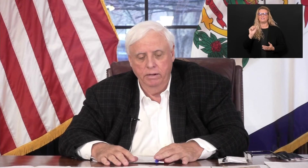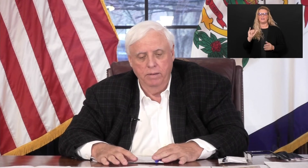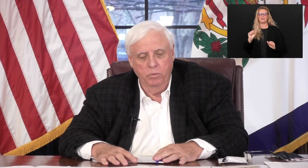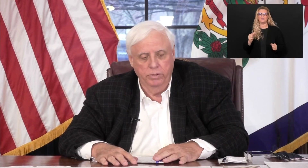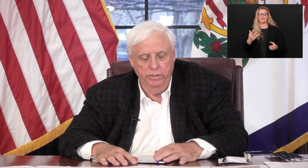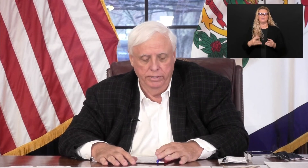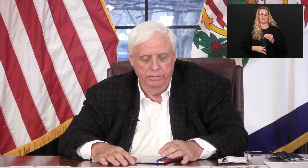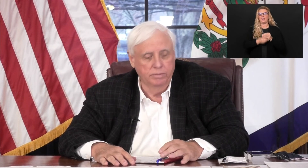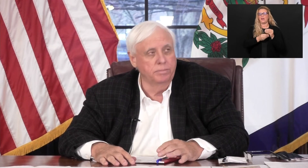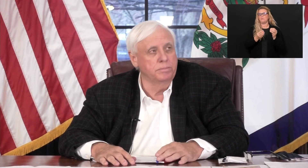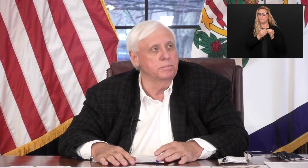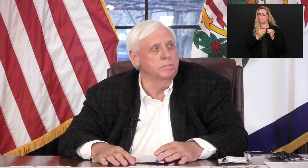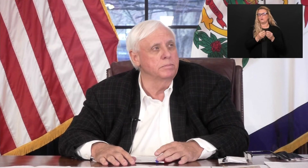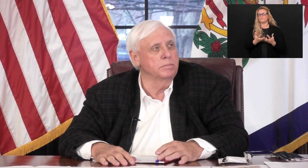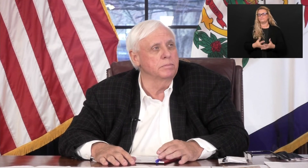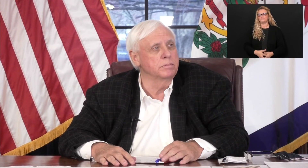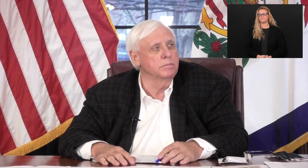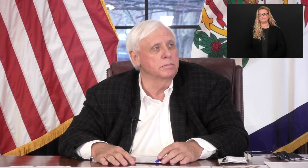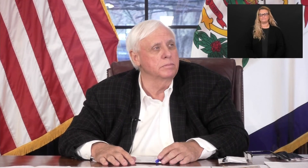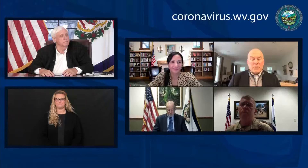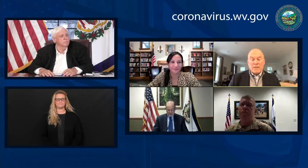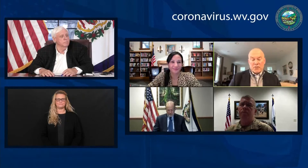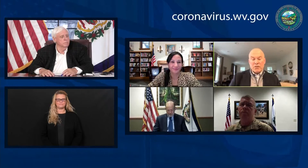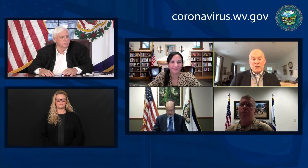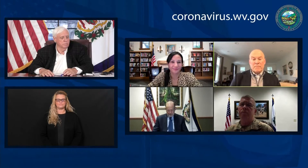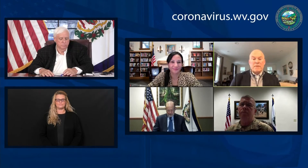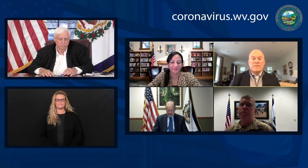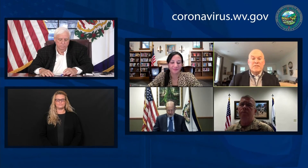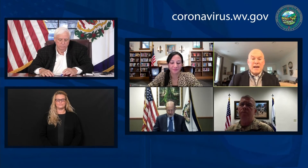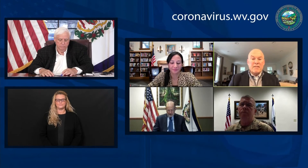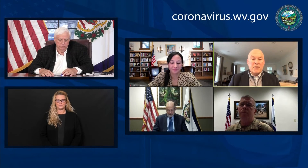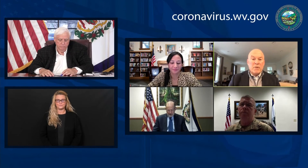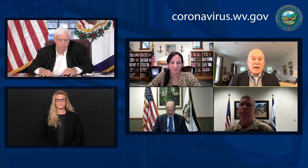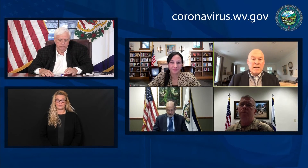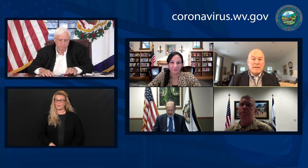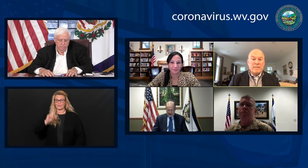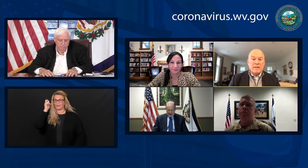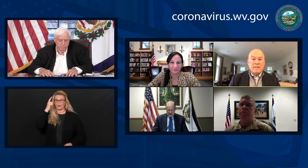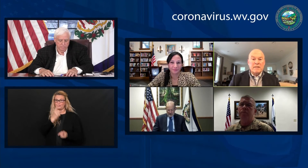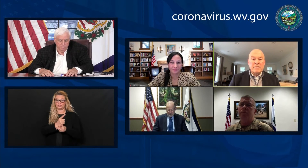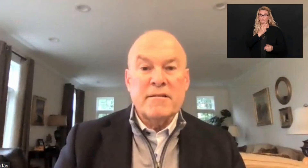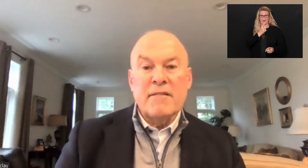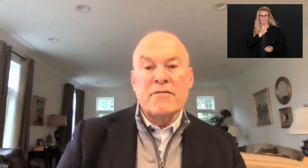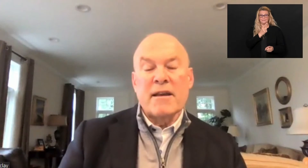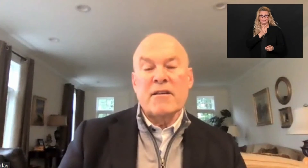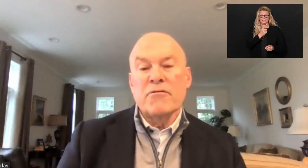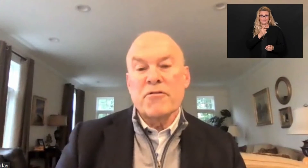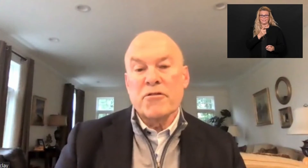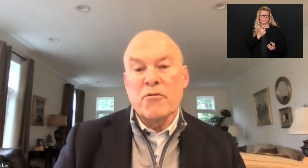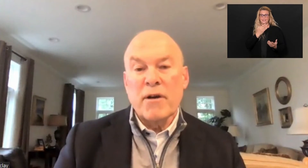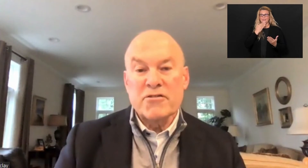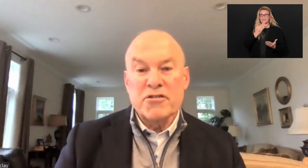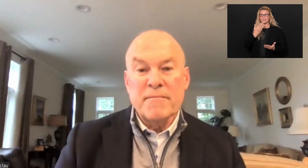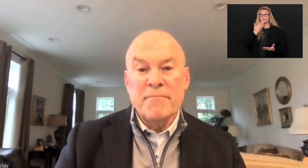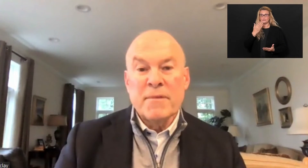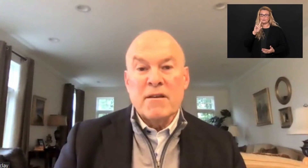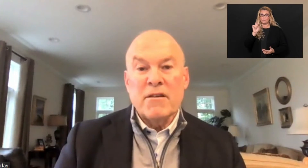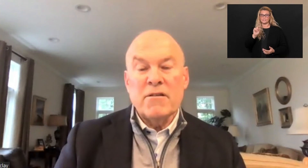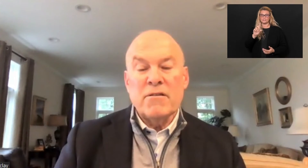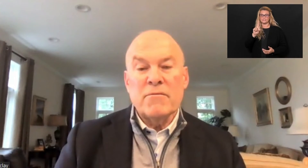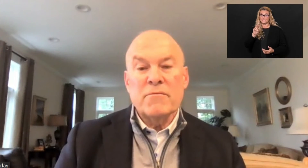add a lot more to this. Well, Governor, you're exactly right. And Dave, thank you for the